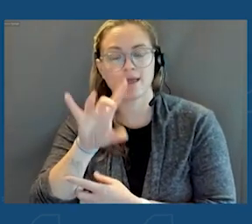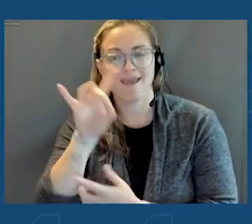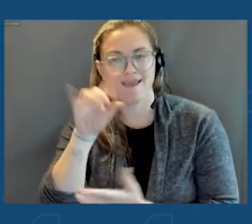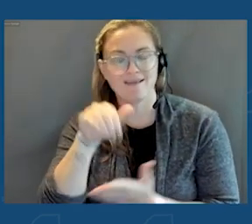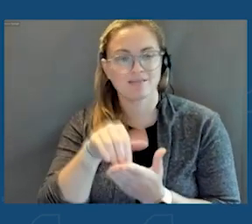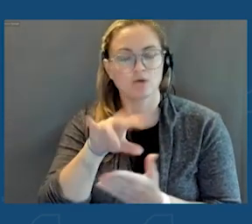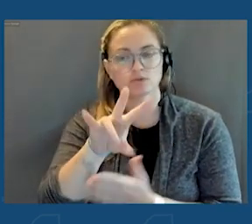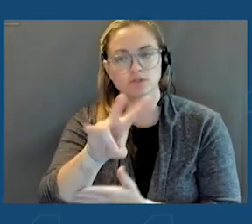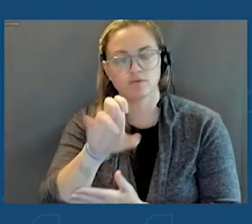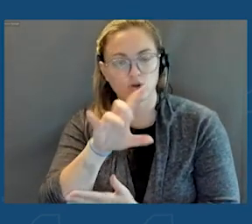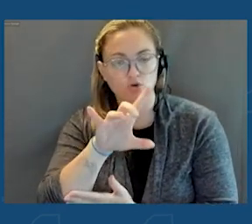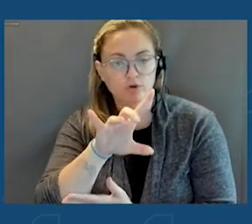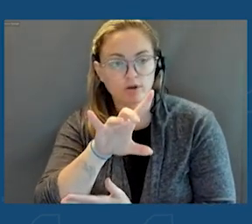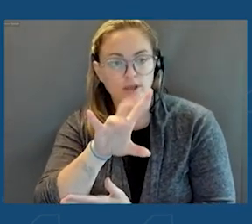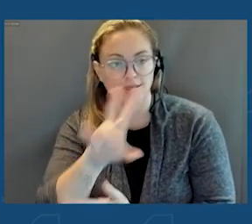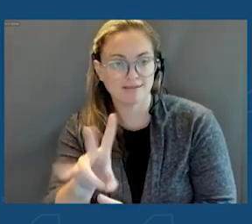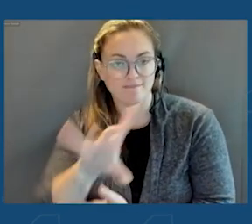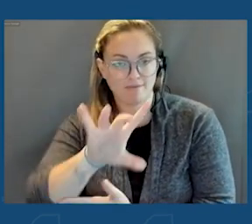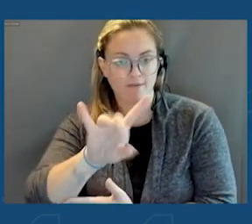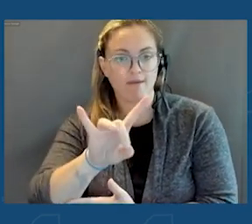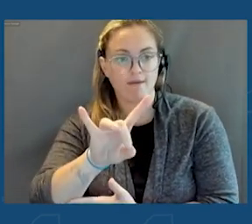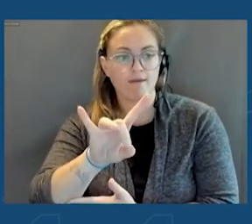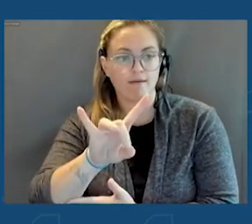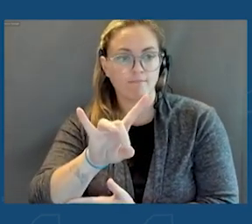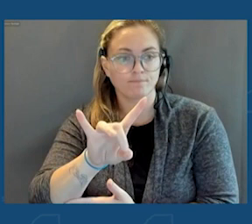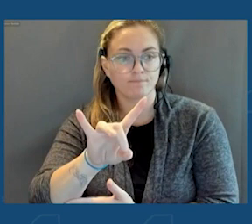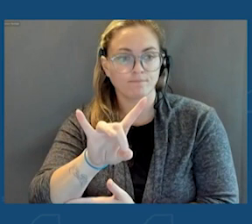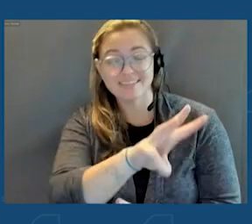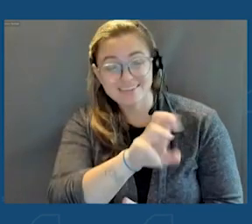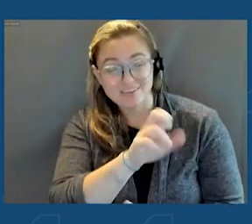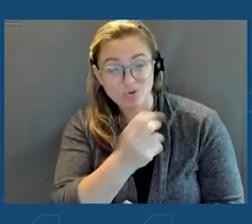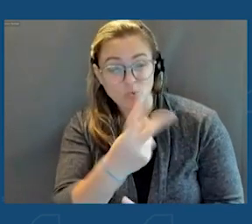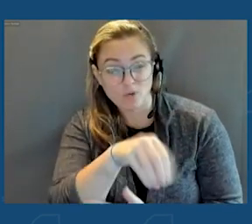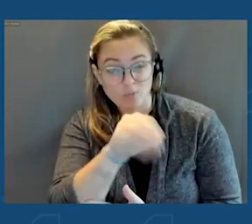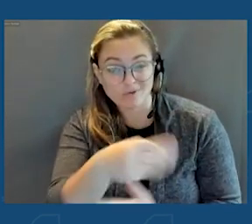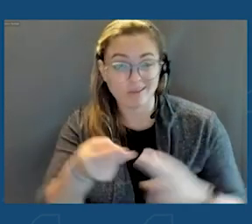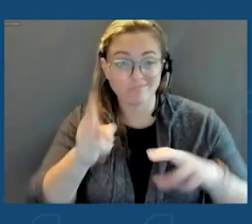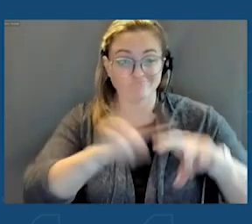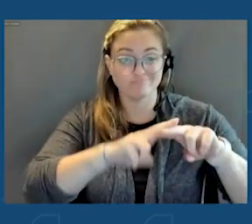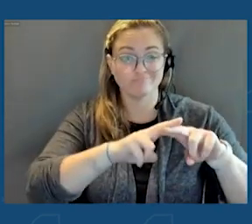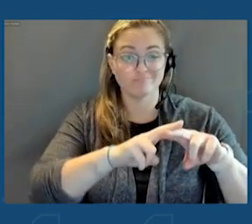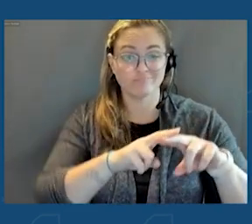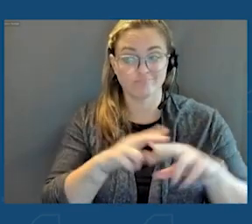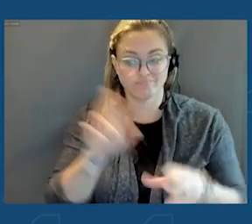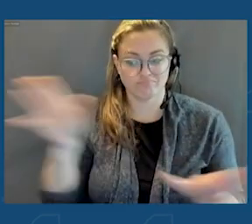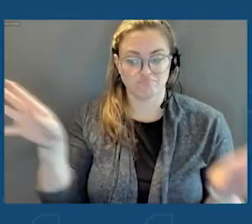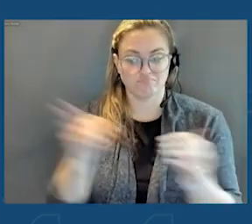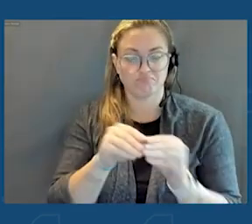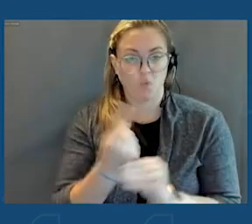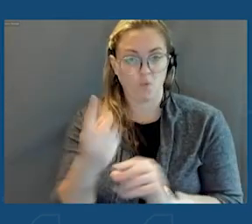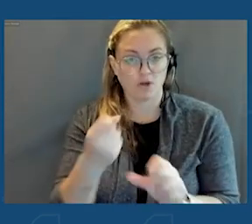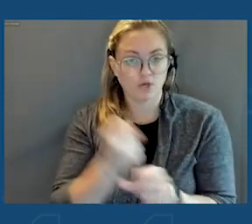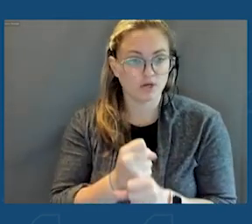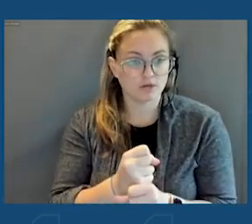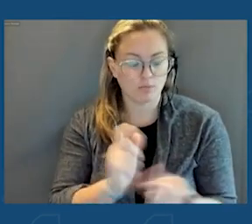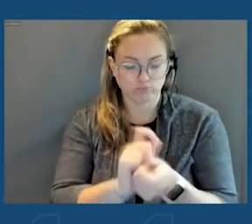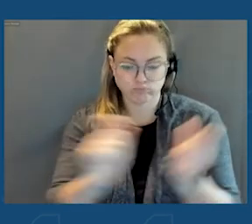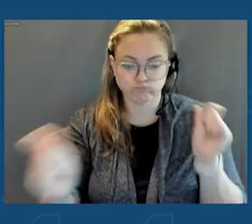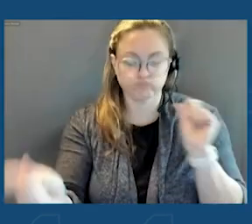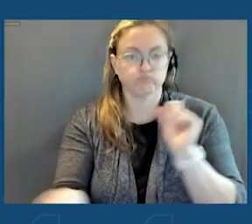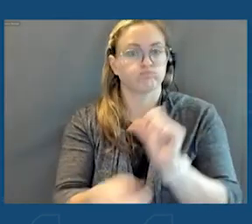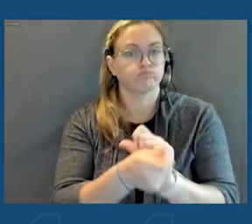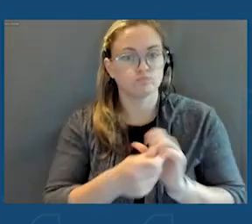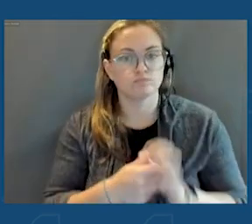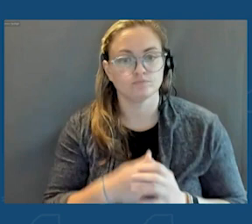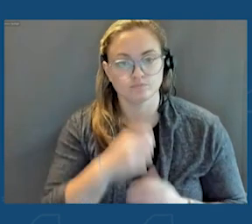8,778. That's a 612% increase. 1 year. Look at the difference that has made. And